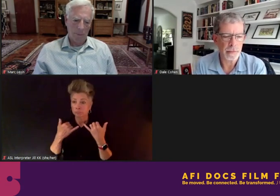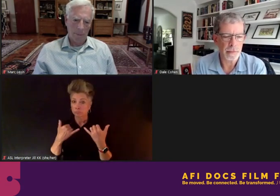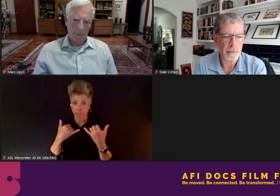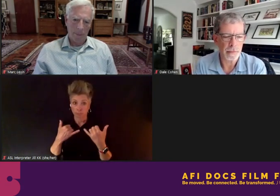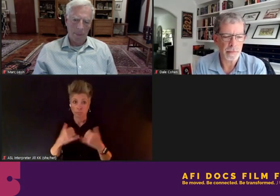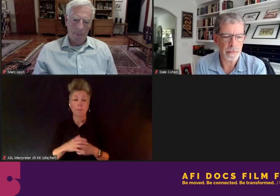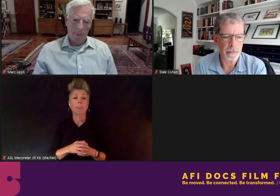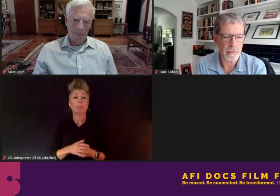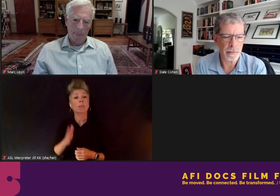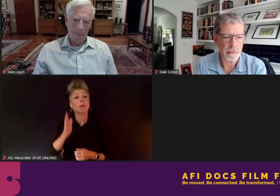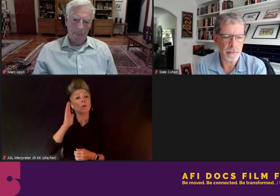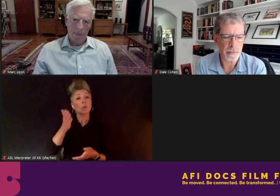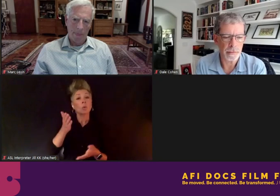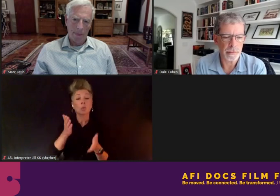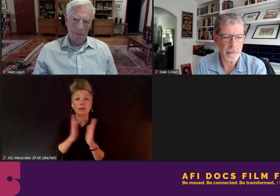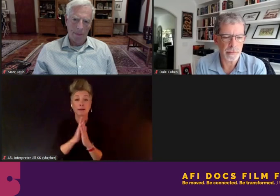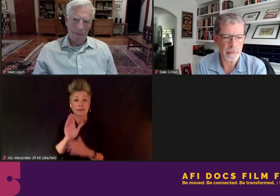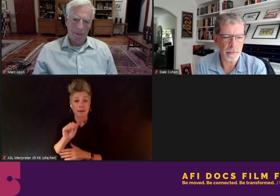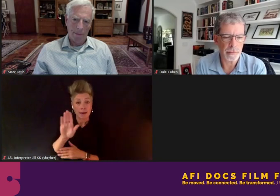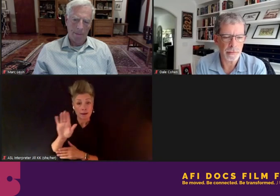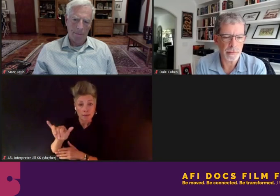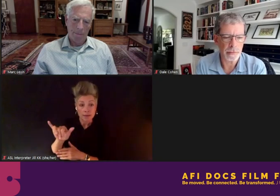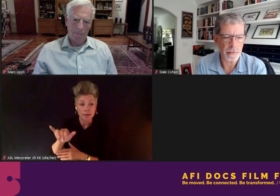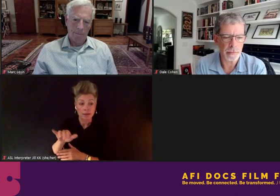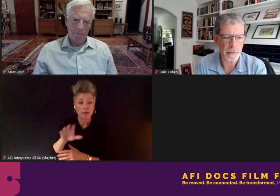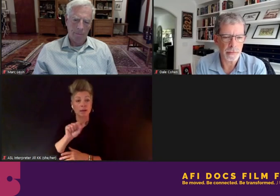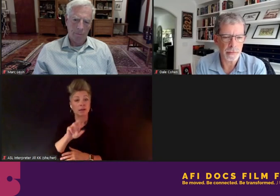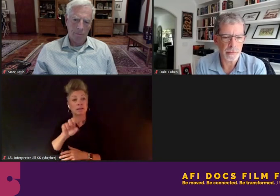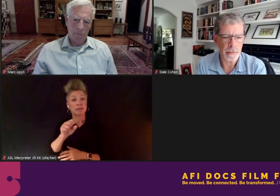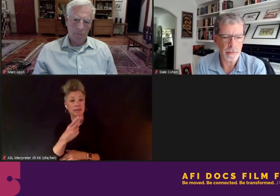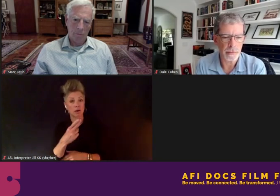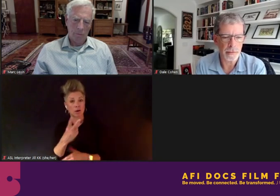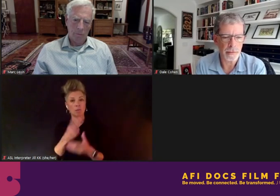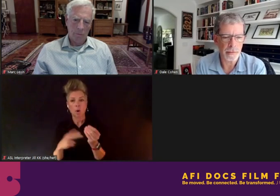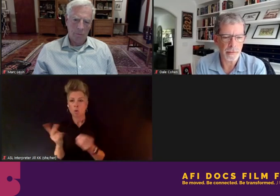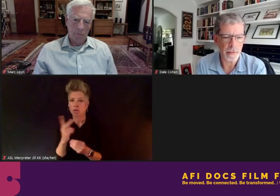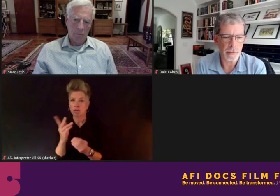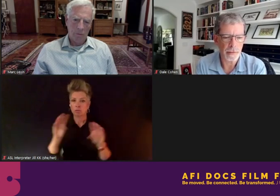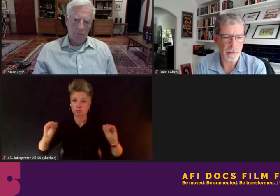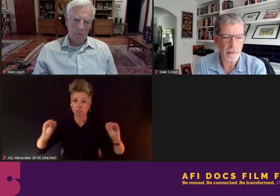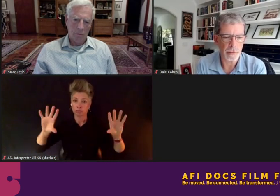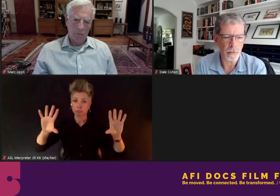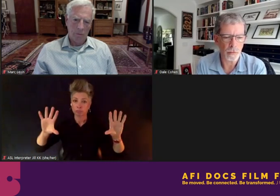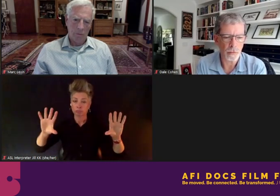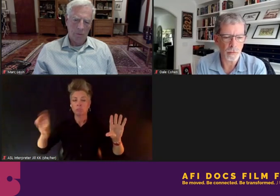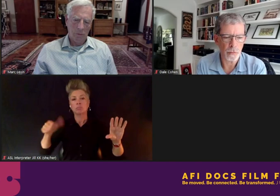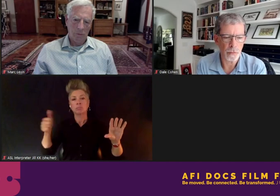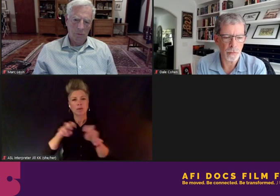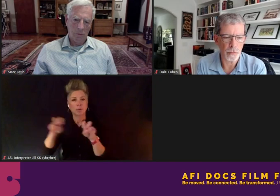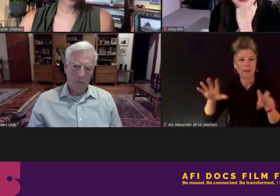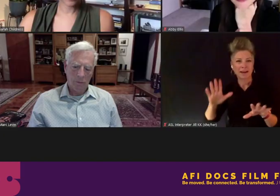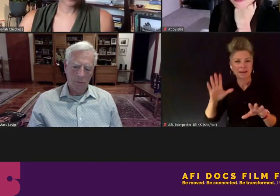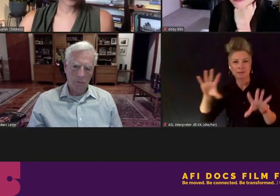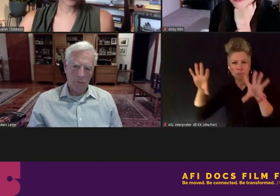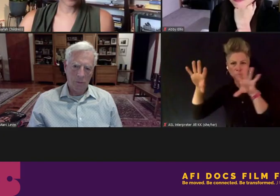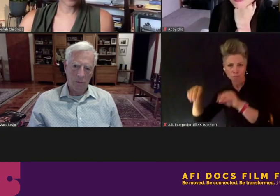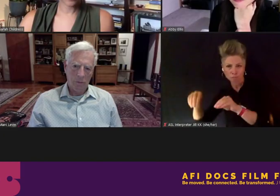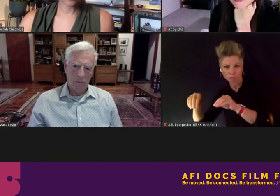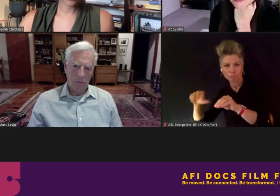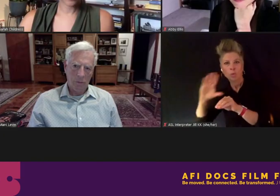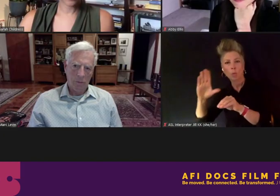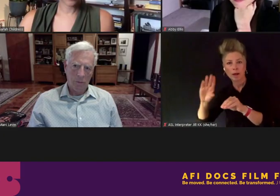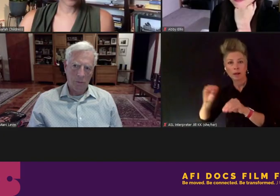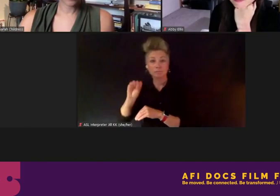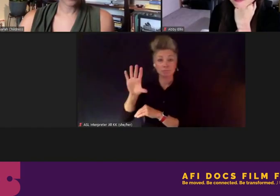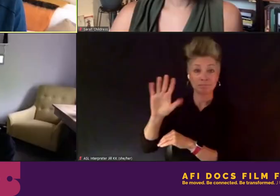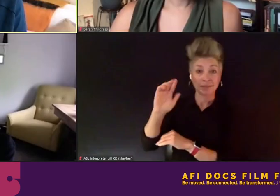ask Abby and Sarah to bring their cameras up, and the rest of our panelists will join us later in the discussion. But we're going